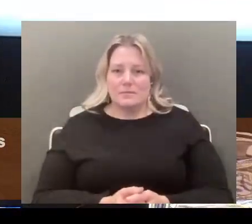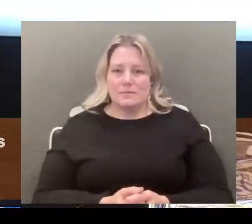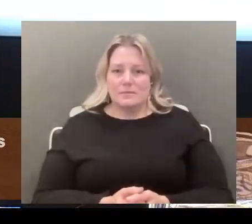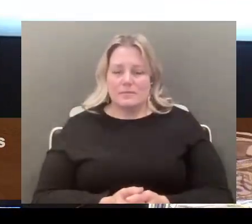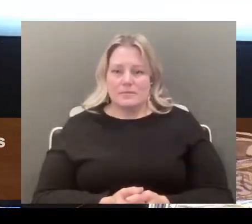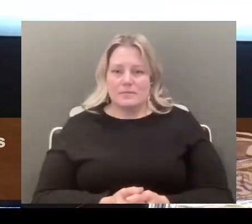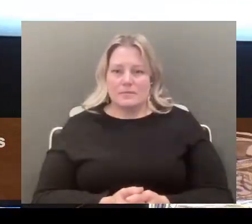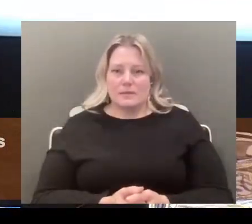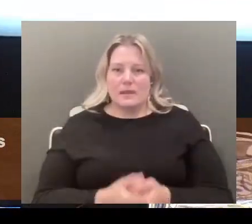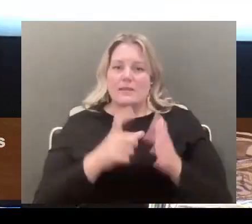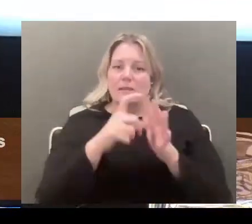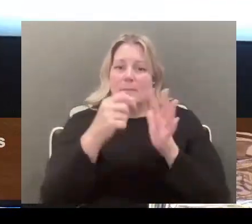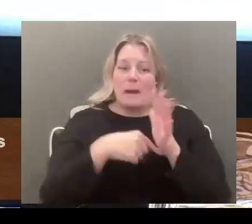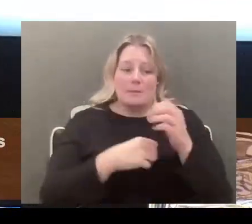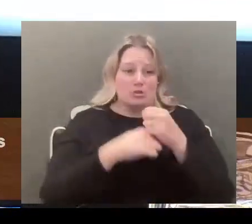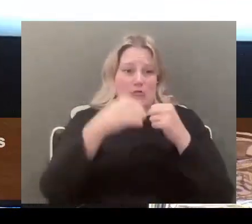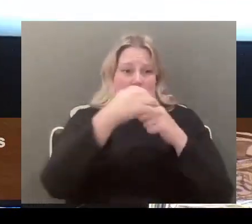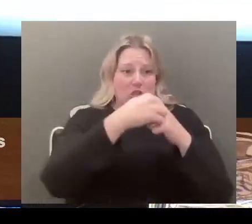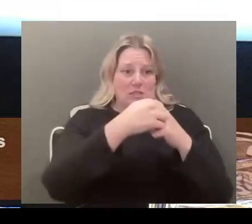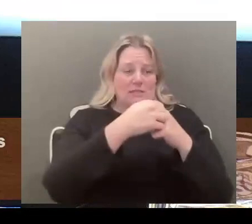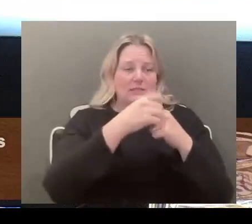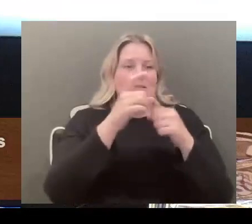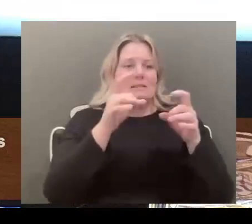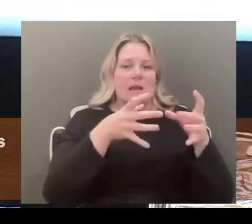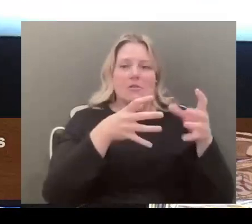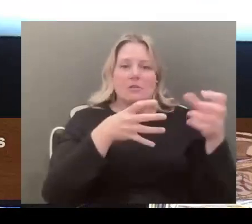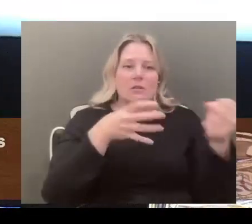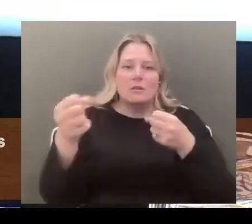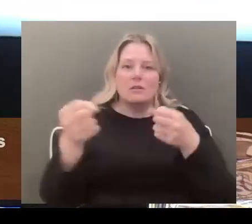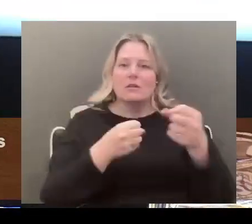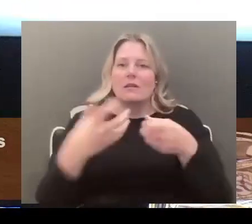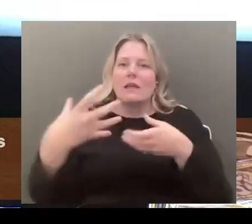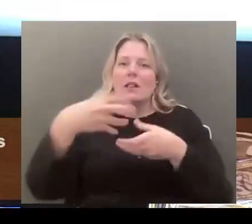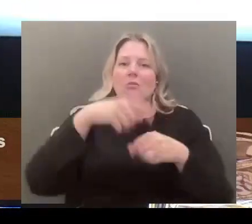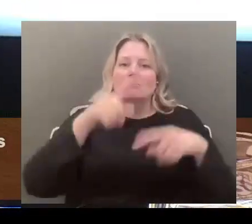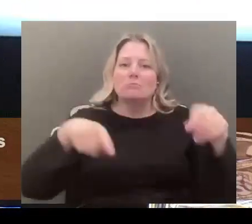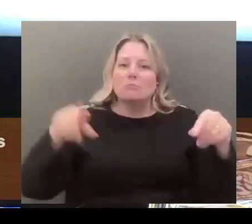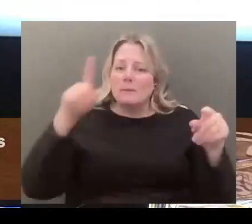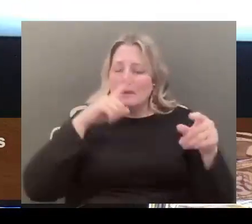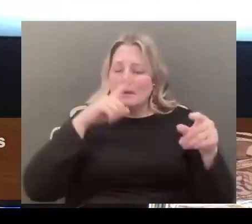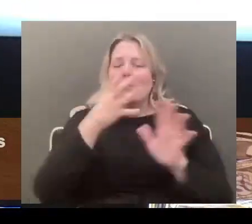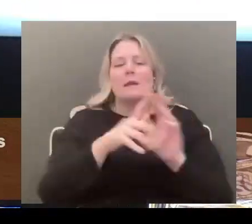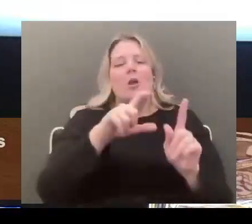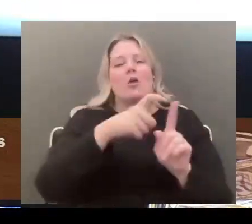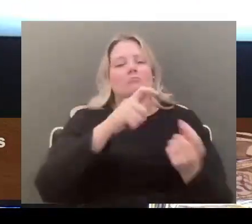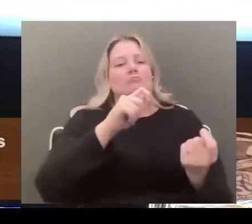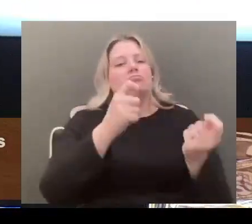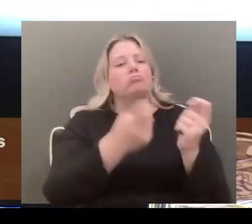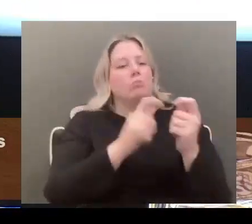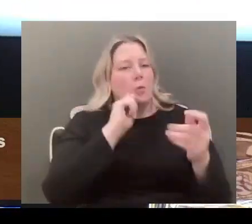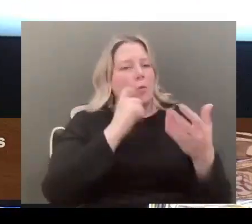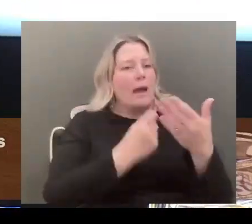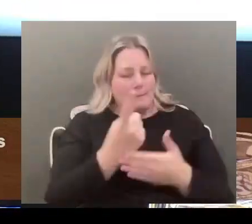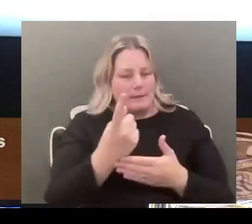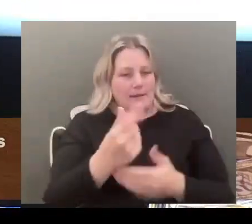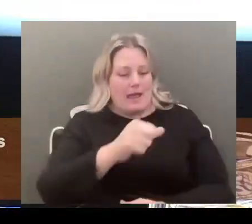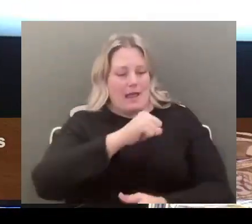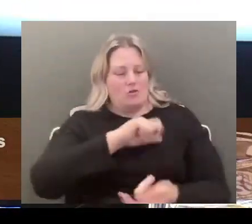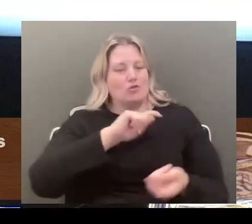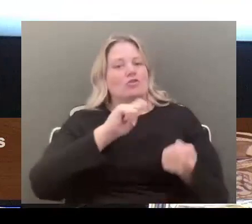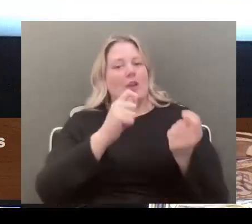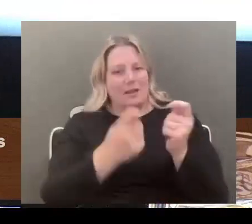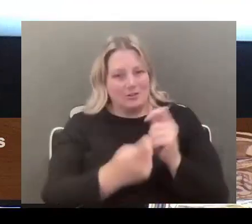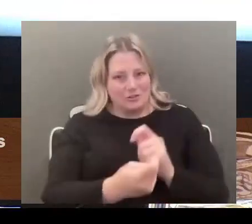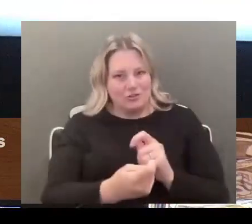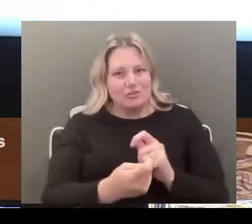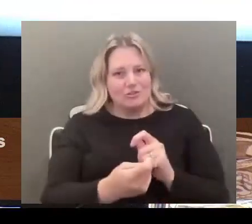departmental structures, that's when you start to get real cultural change. And cultural change and attitudinal change is